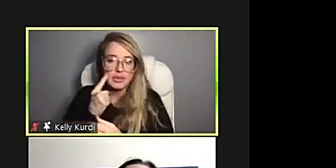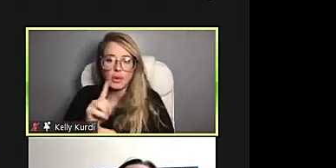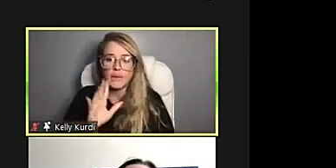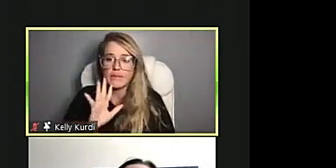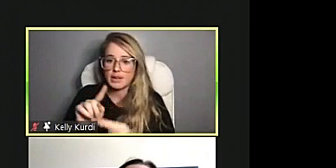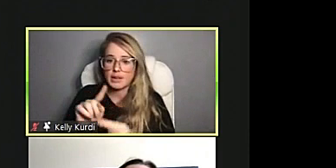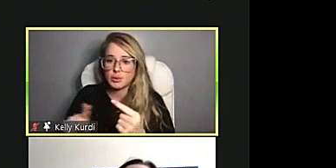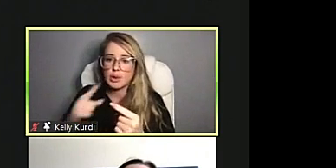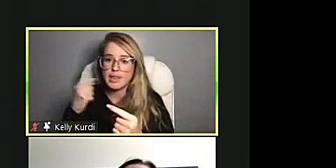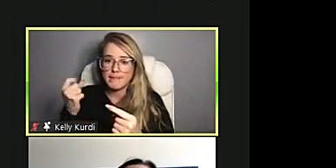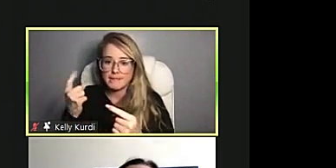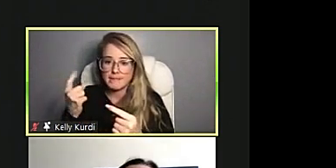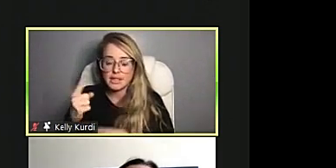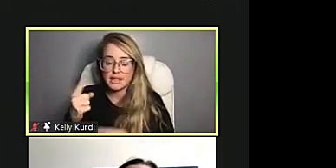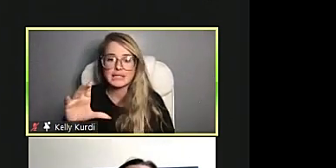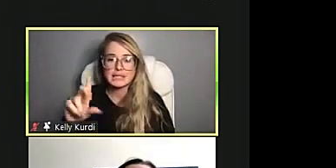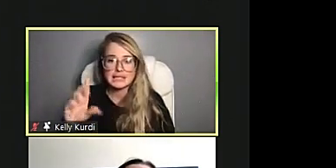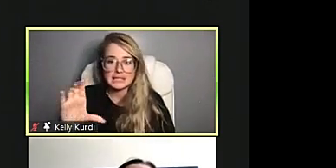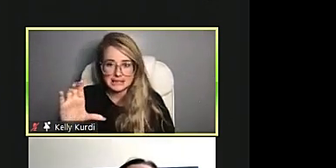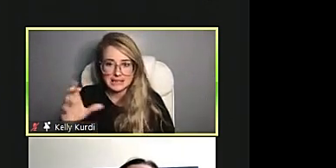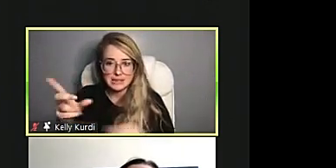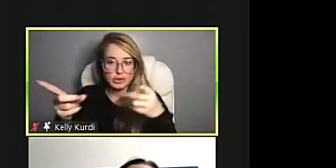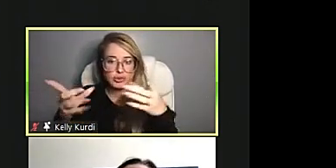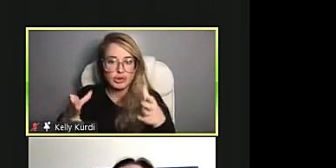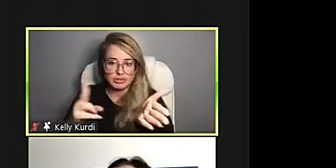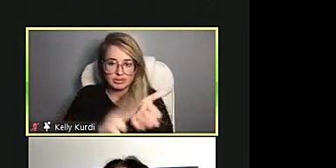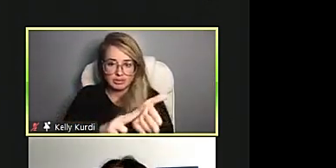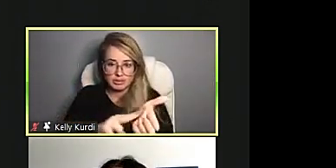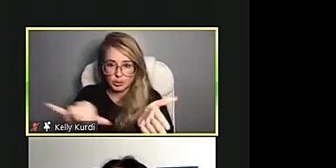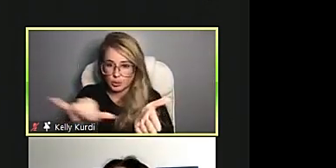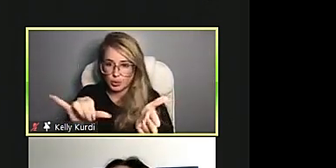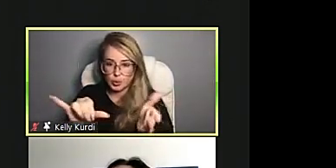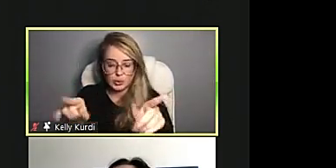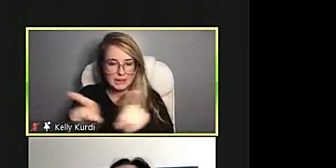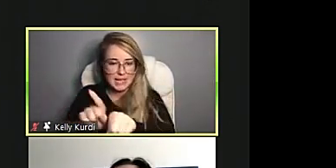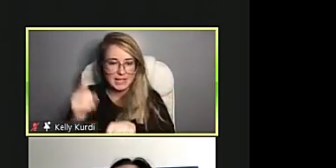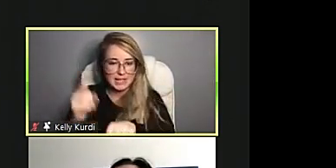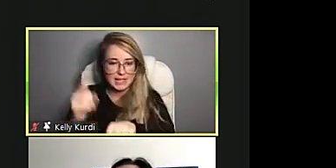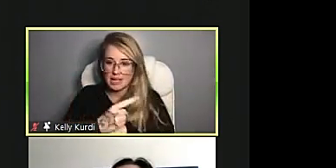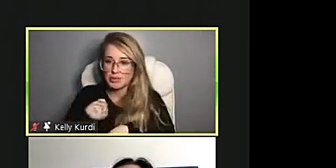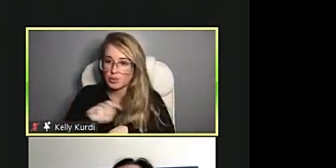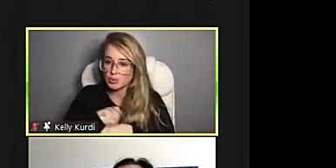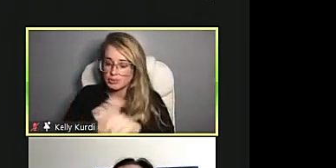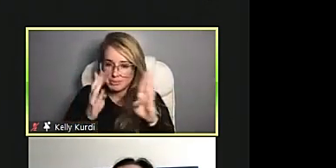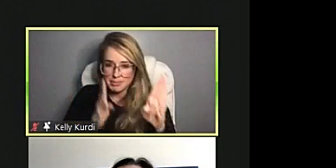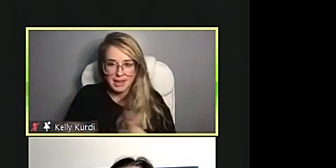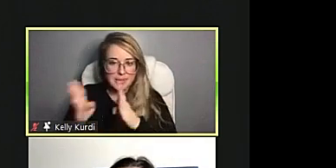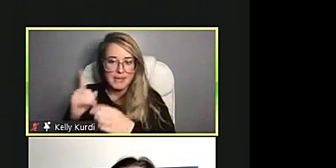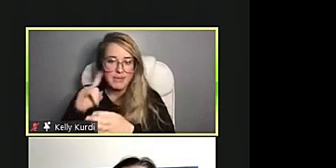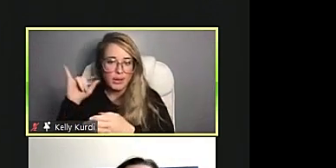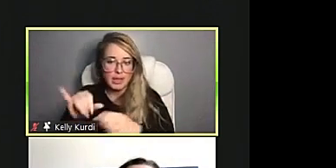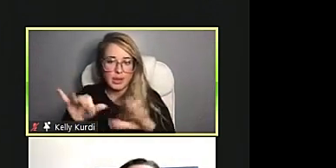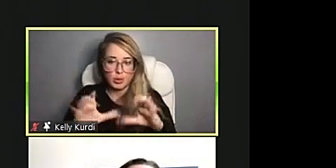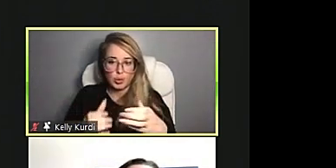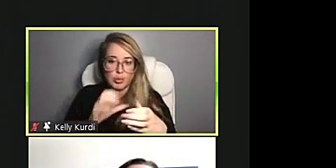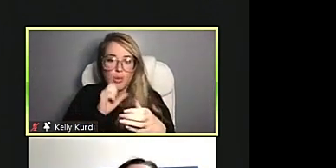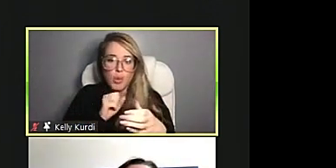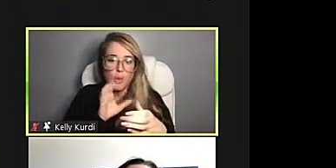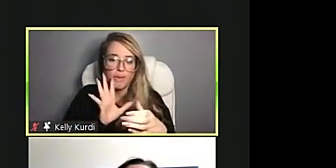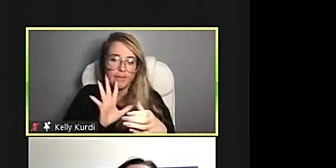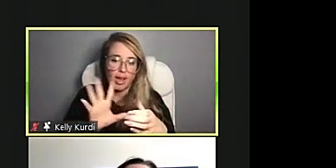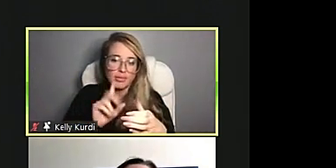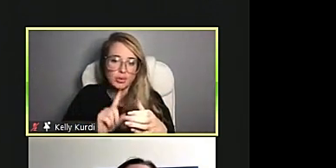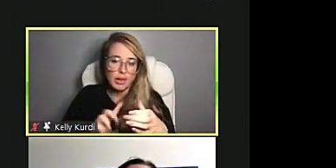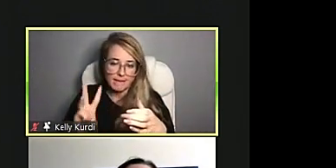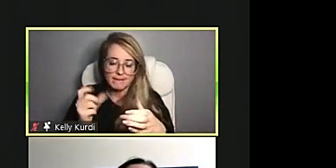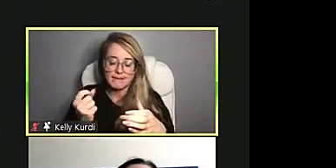CDC director signed off on it the same day. We've been planning for this younger age group for months. And